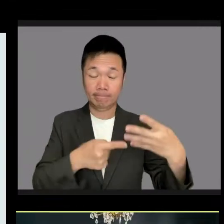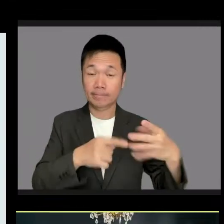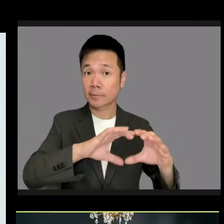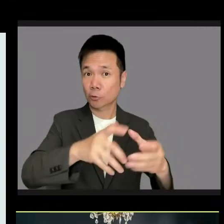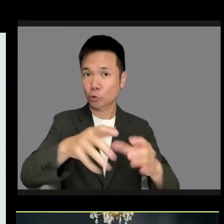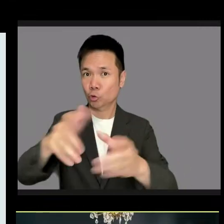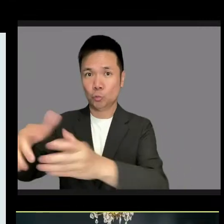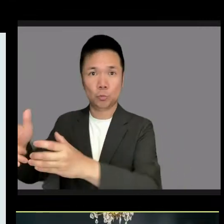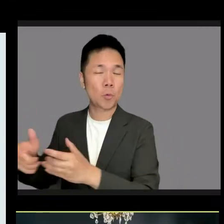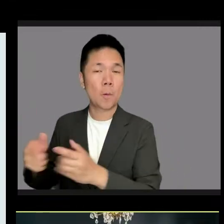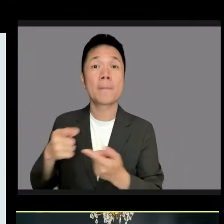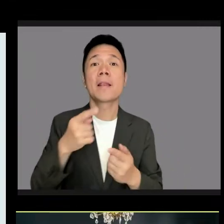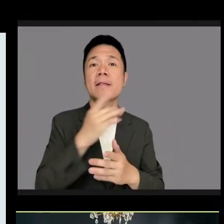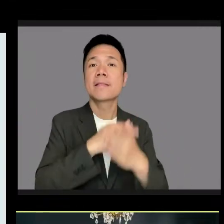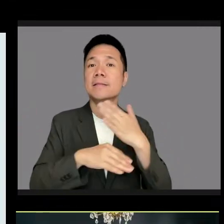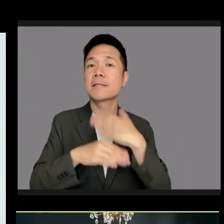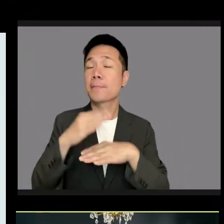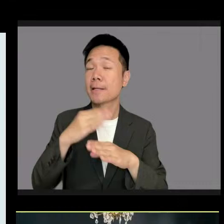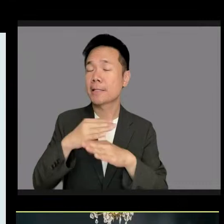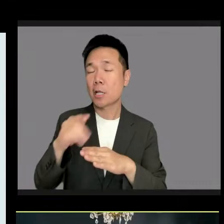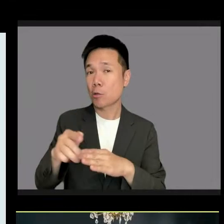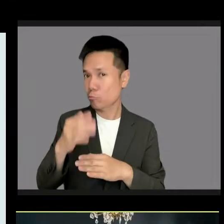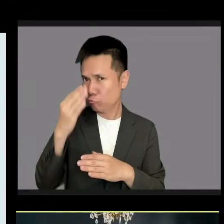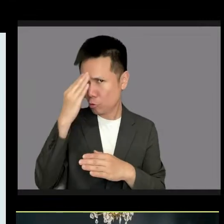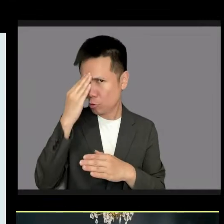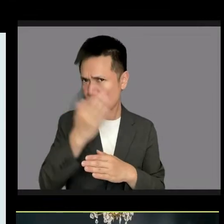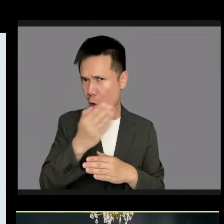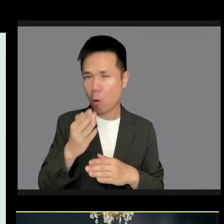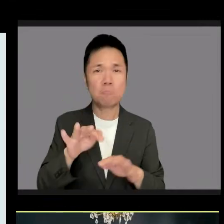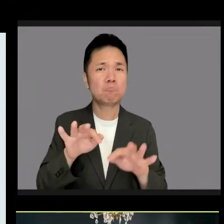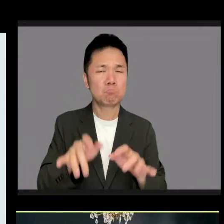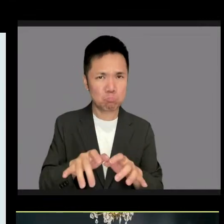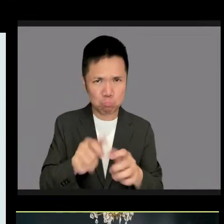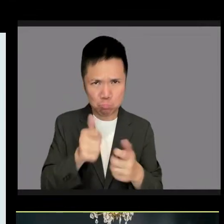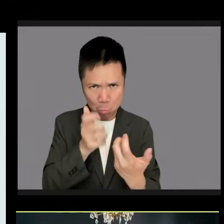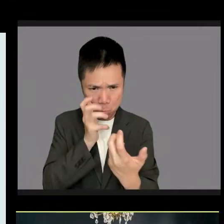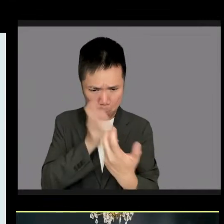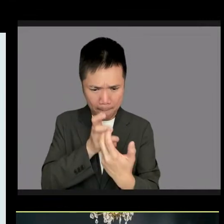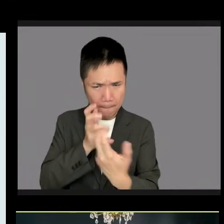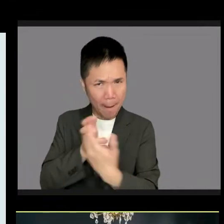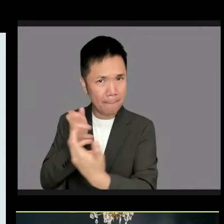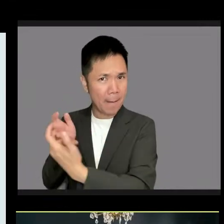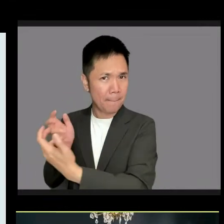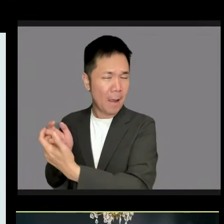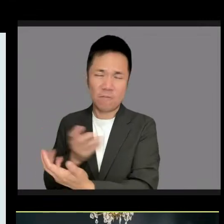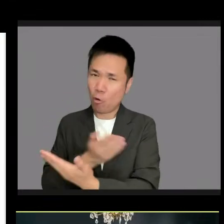share of making sure that your digital experiences are accessible for everybody.